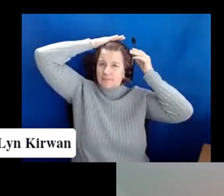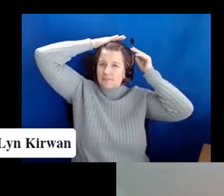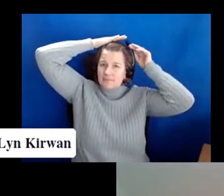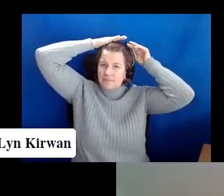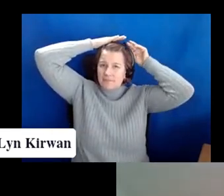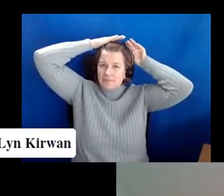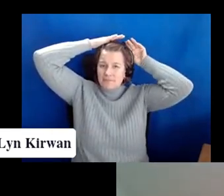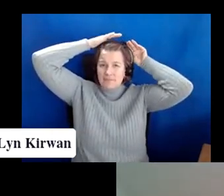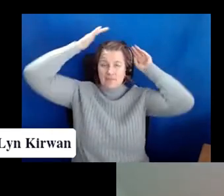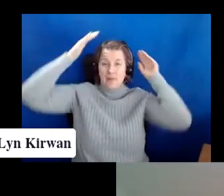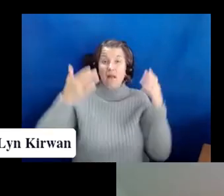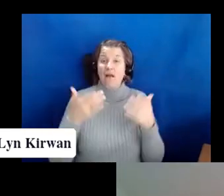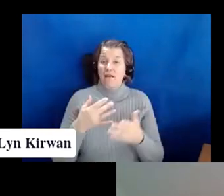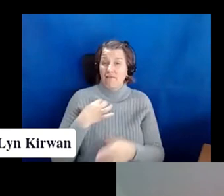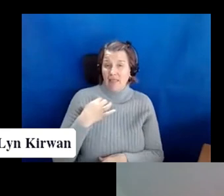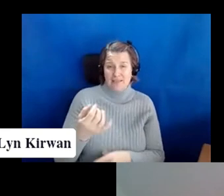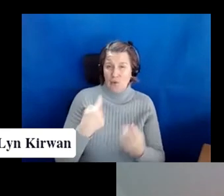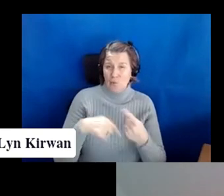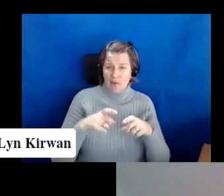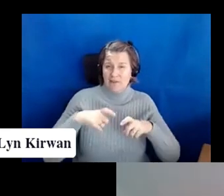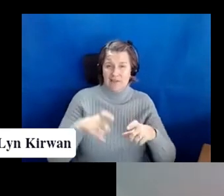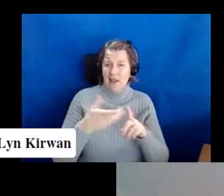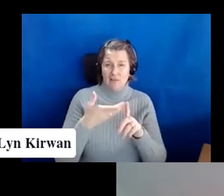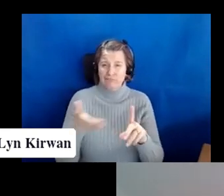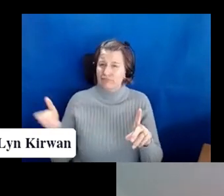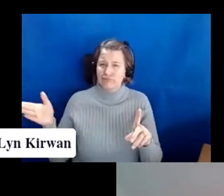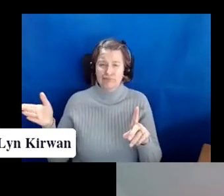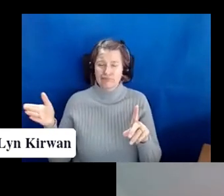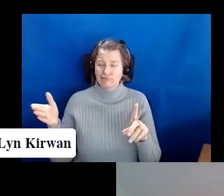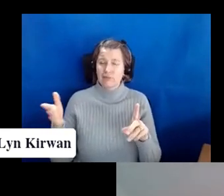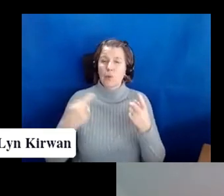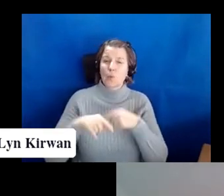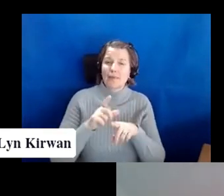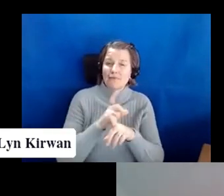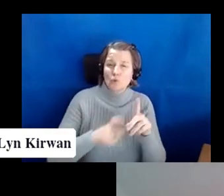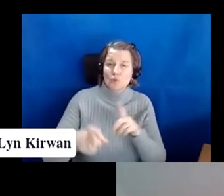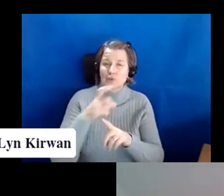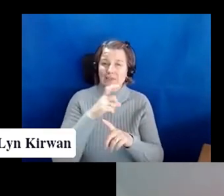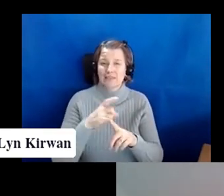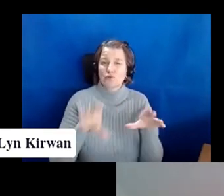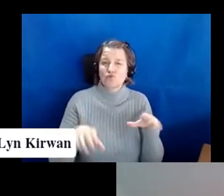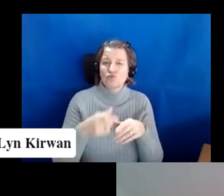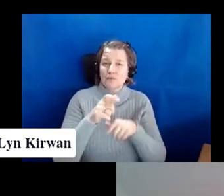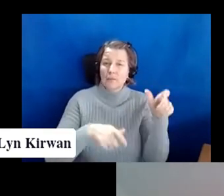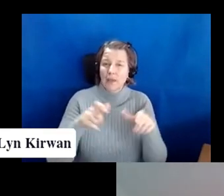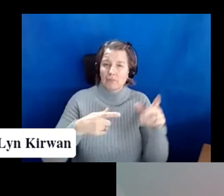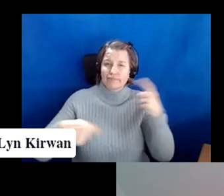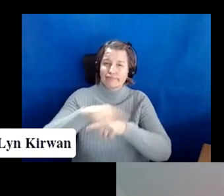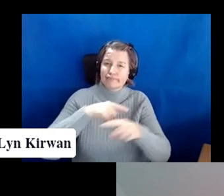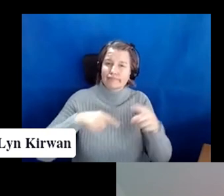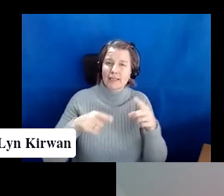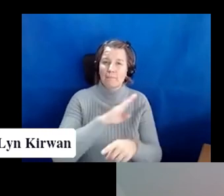because actually, you know, I think where we have communities and groups of people around the park that, you know,